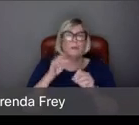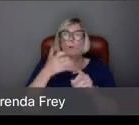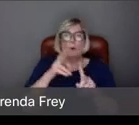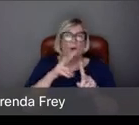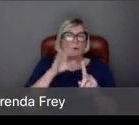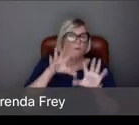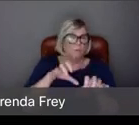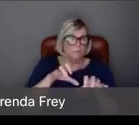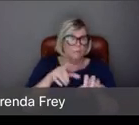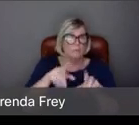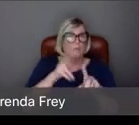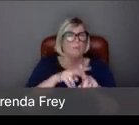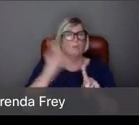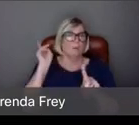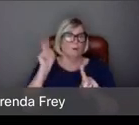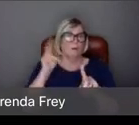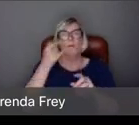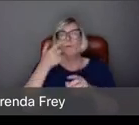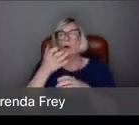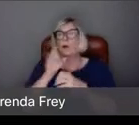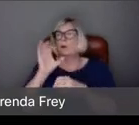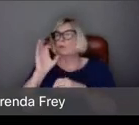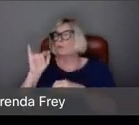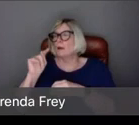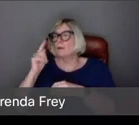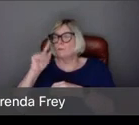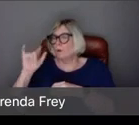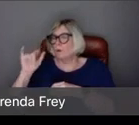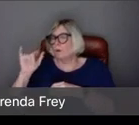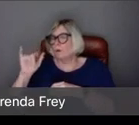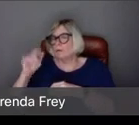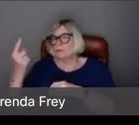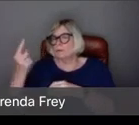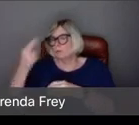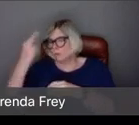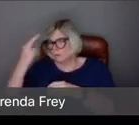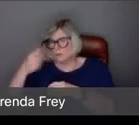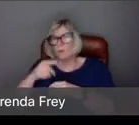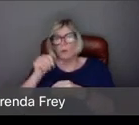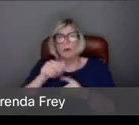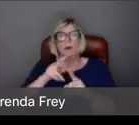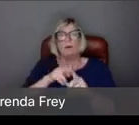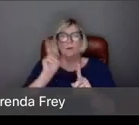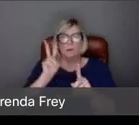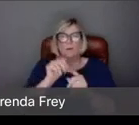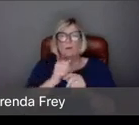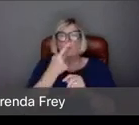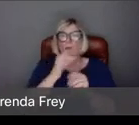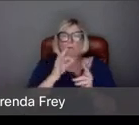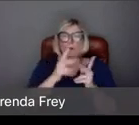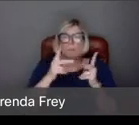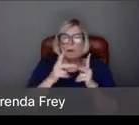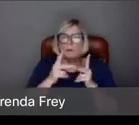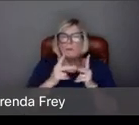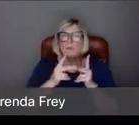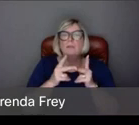know you need to obtain credit from someplace. You can lift one of the freezes with one of the places where someone's going to run